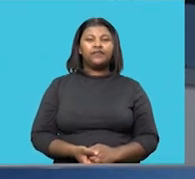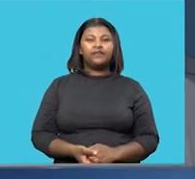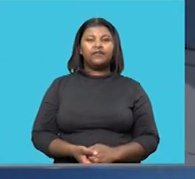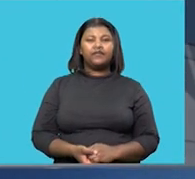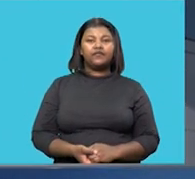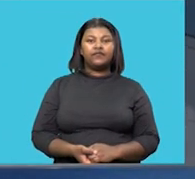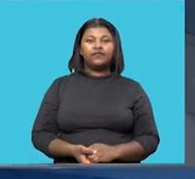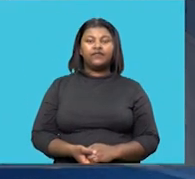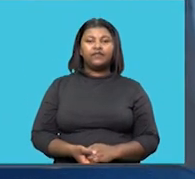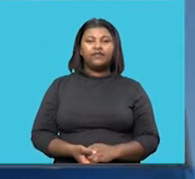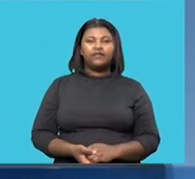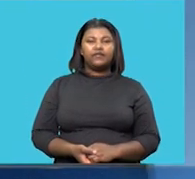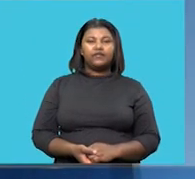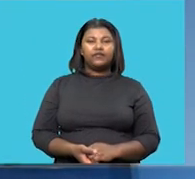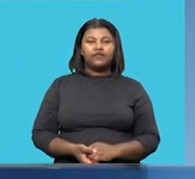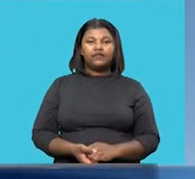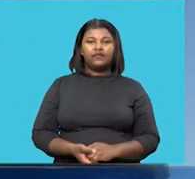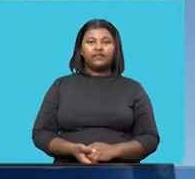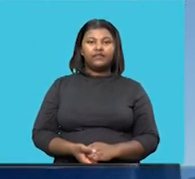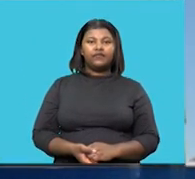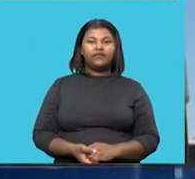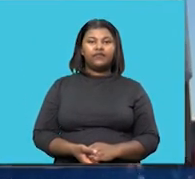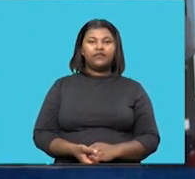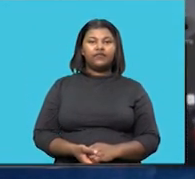Zeso Soweto TV, ngingujabulani Ntsele, ngise Midrand.